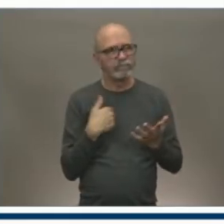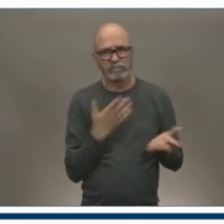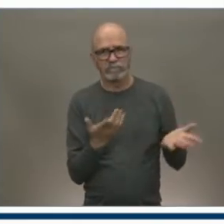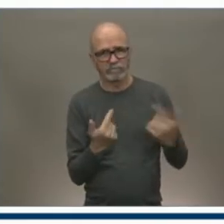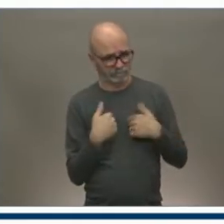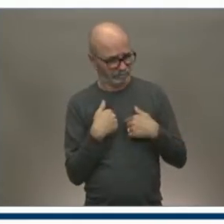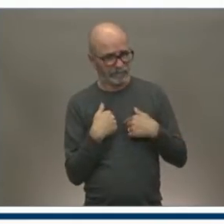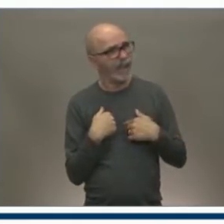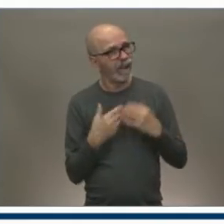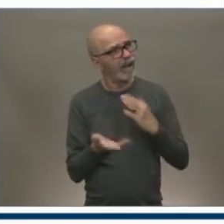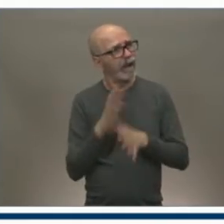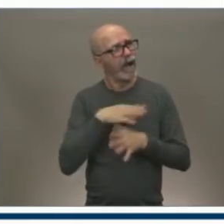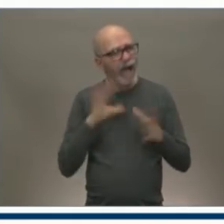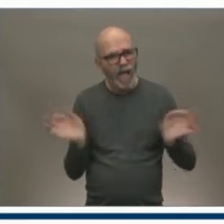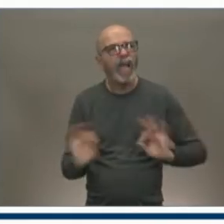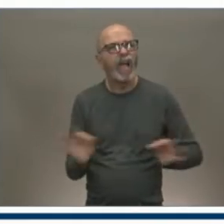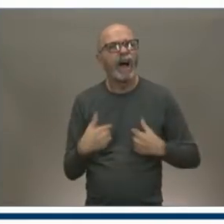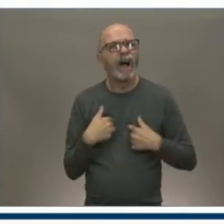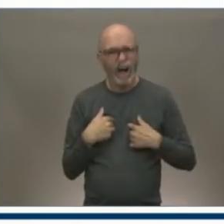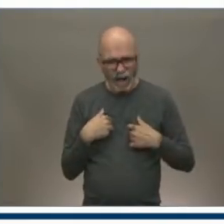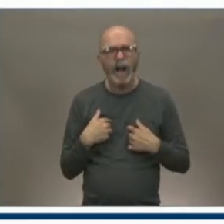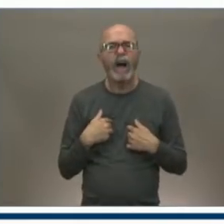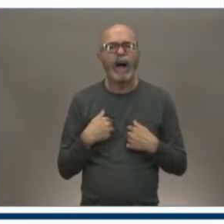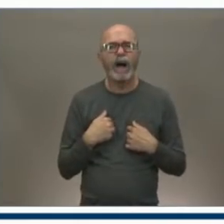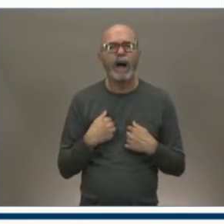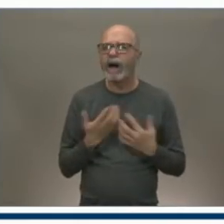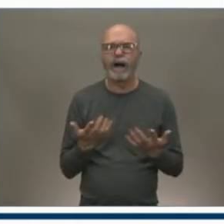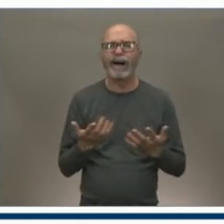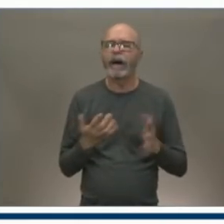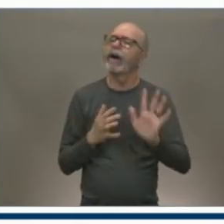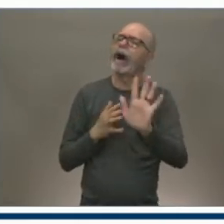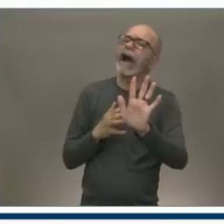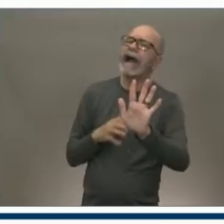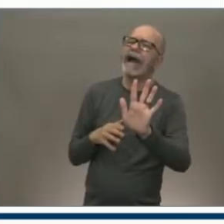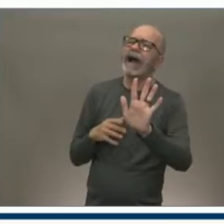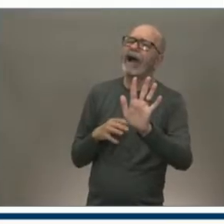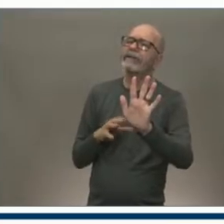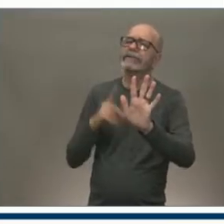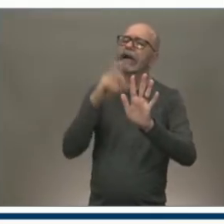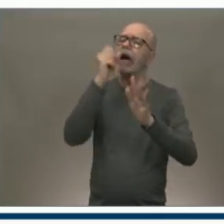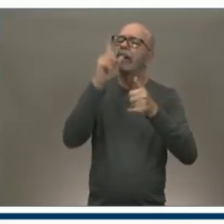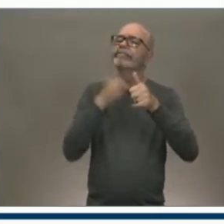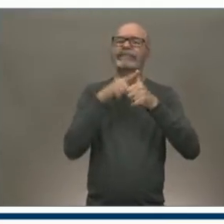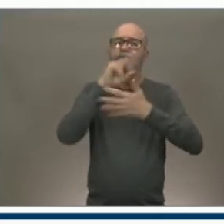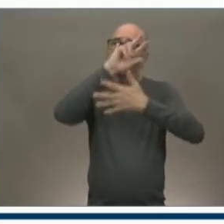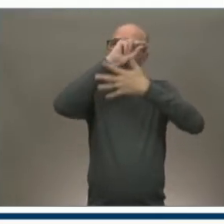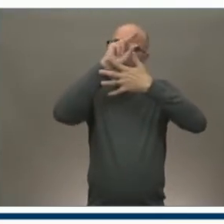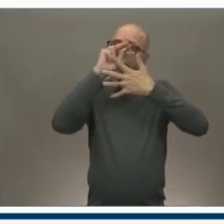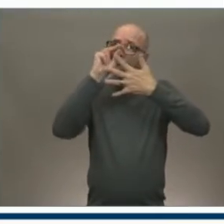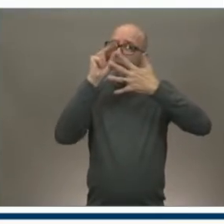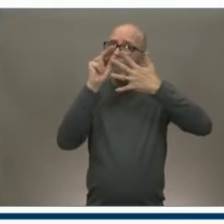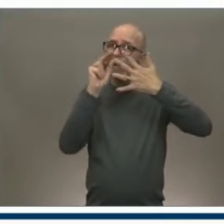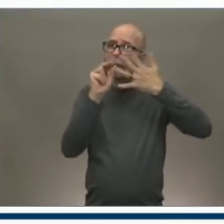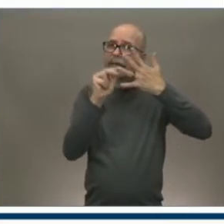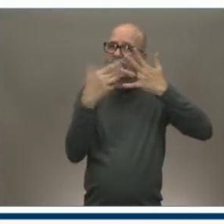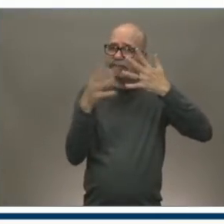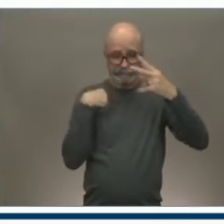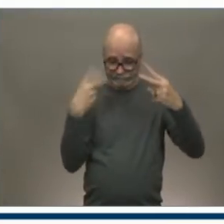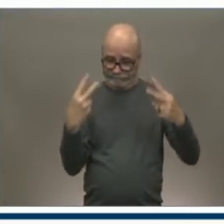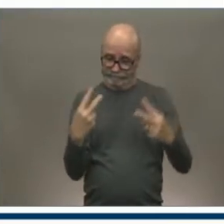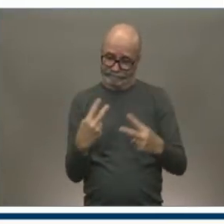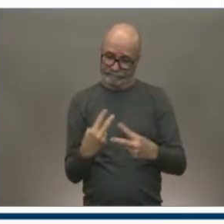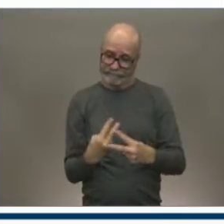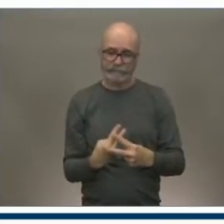but I want to assure them that the decisions we've made on sequencing for vaccine have been considered carefully and weighed many